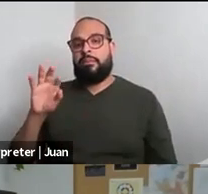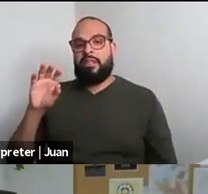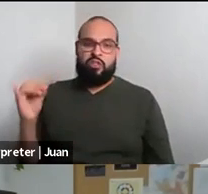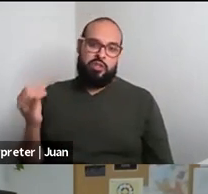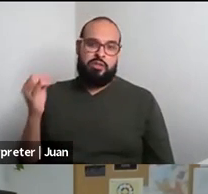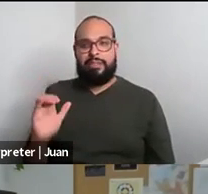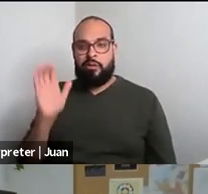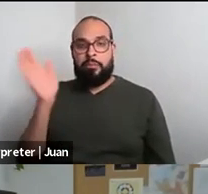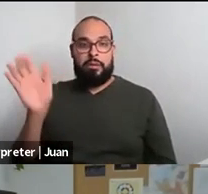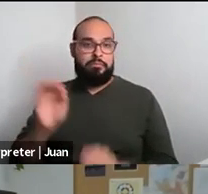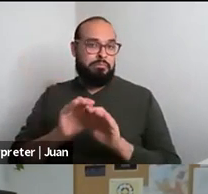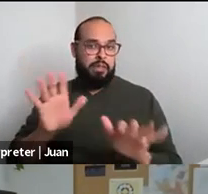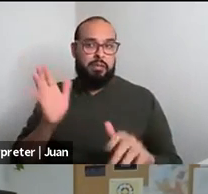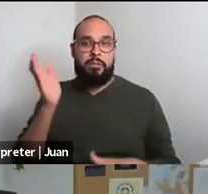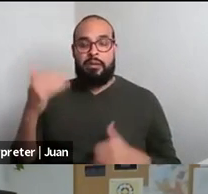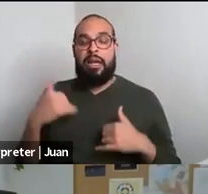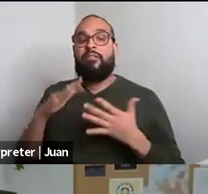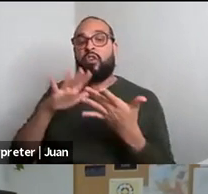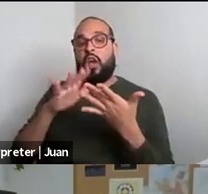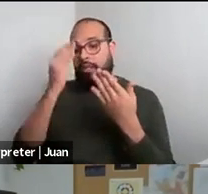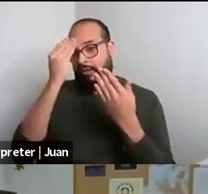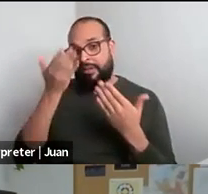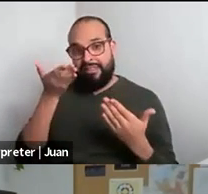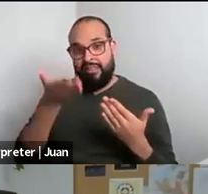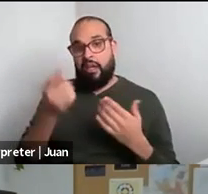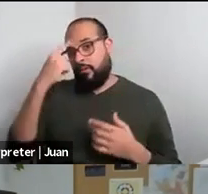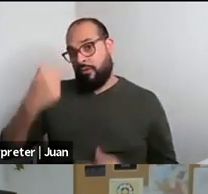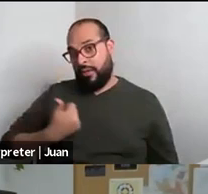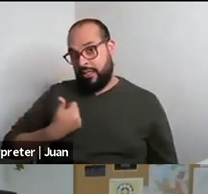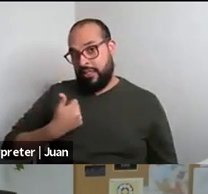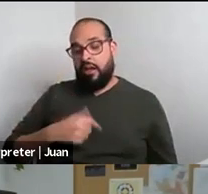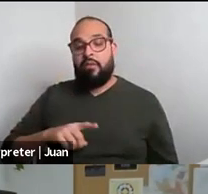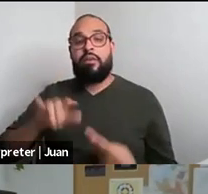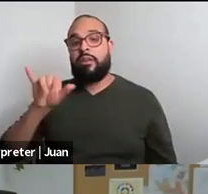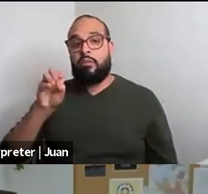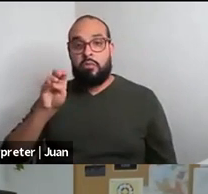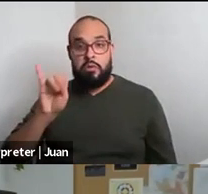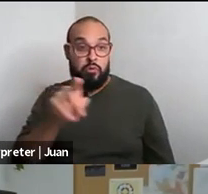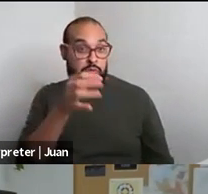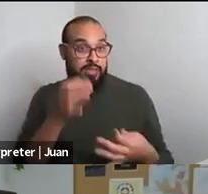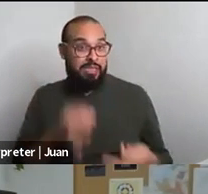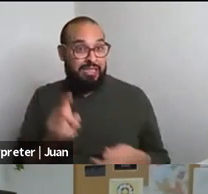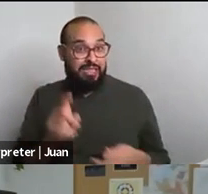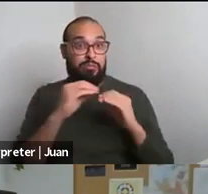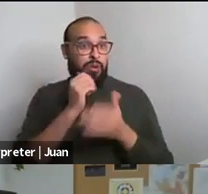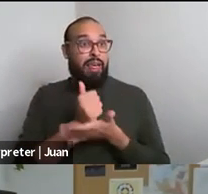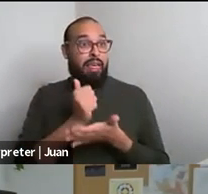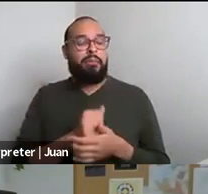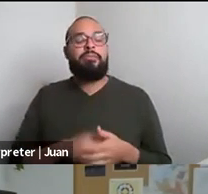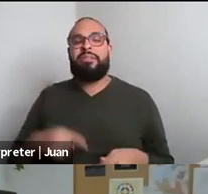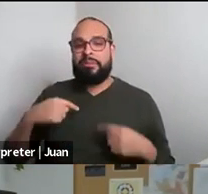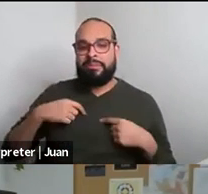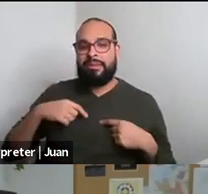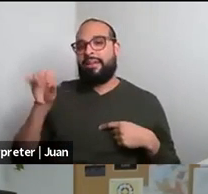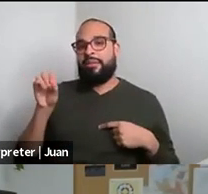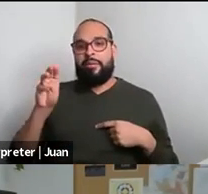them out. And it does have the contact information for myself and Yomi. If you decide that part of that homework is you need more help, Yomi and I are